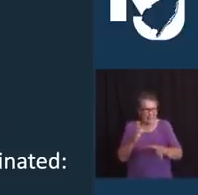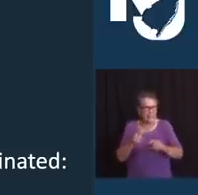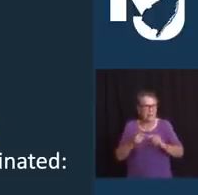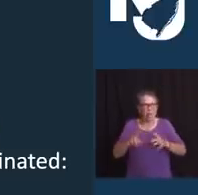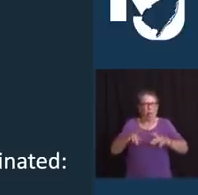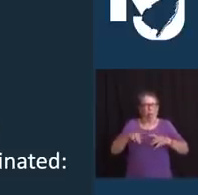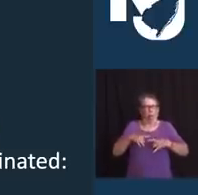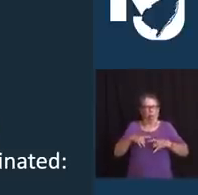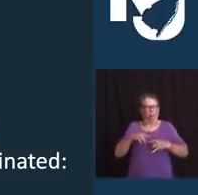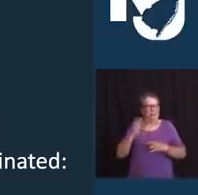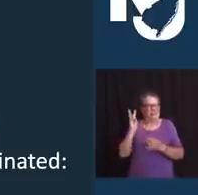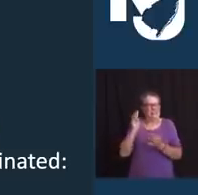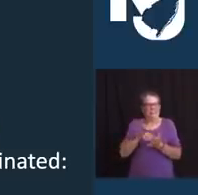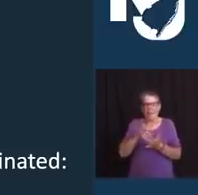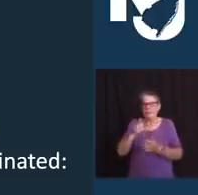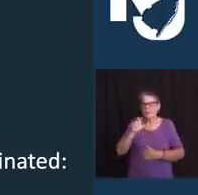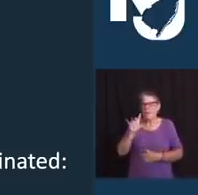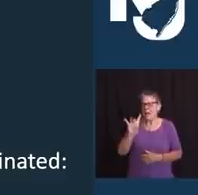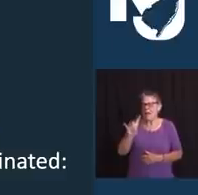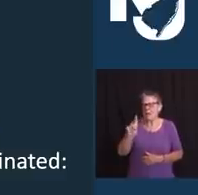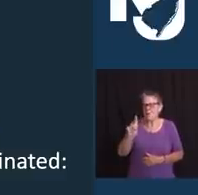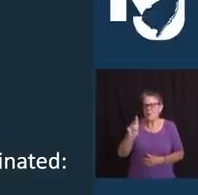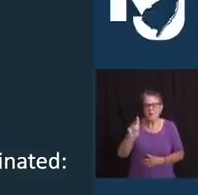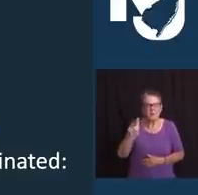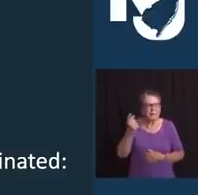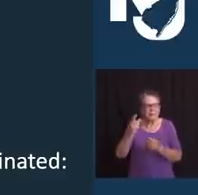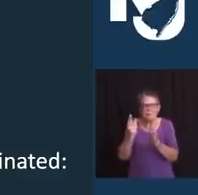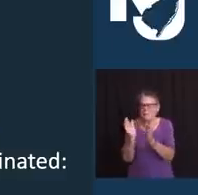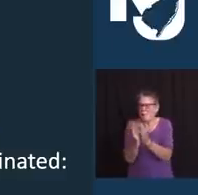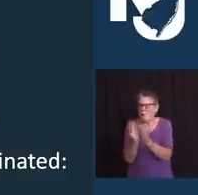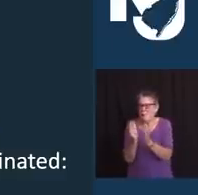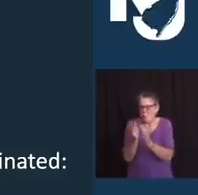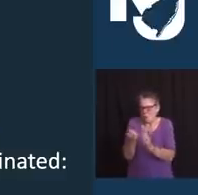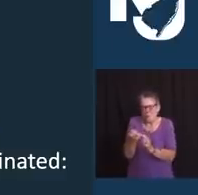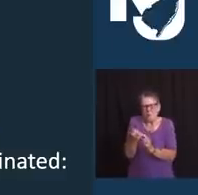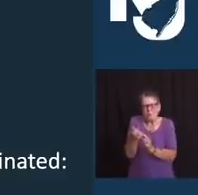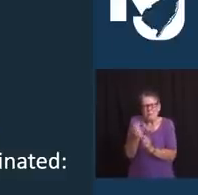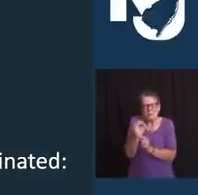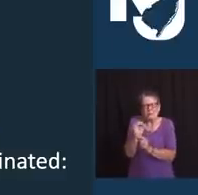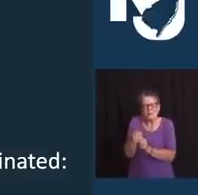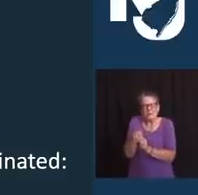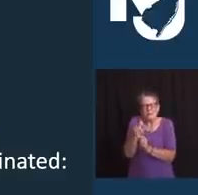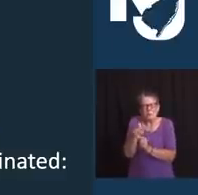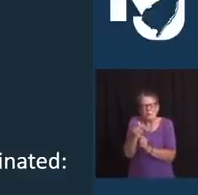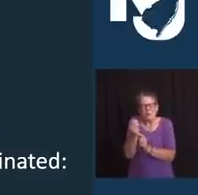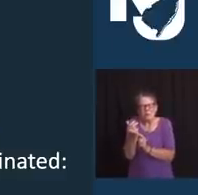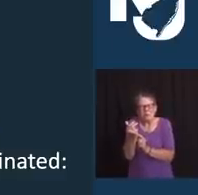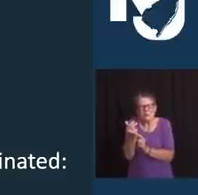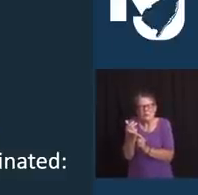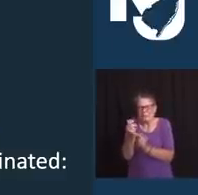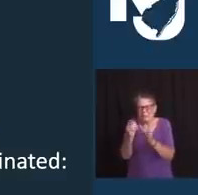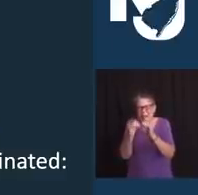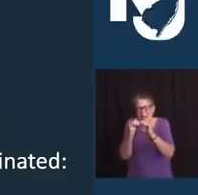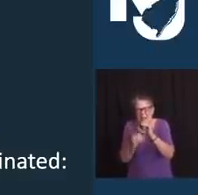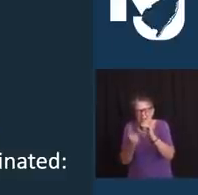a positive PCR or presumed positive antigen coronavirus test result. That's